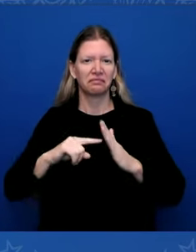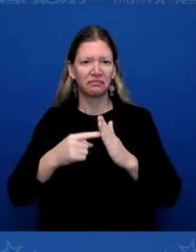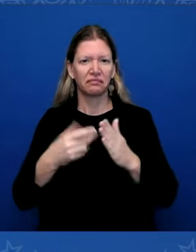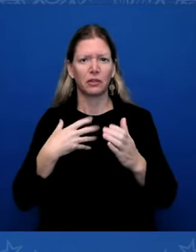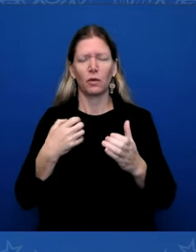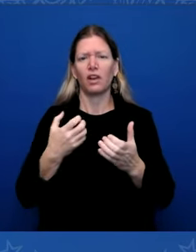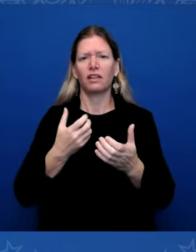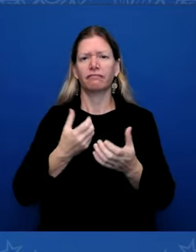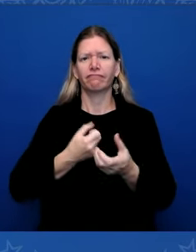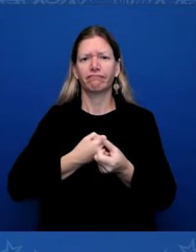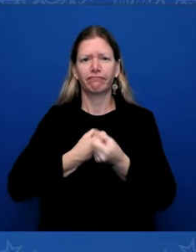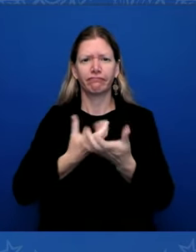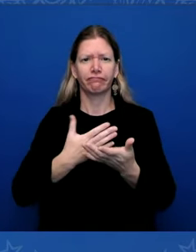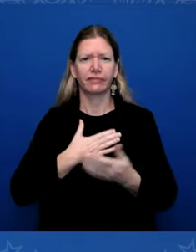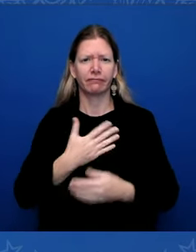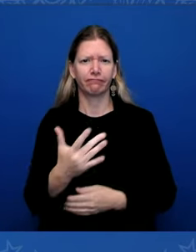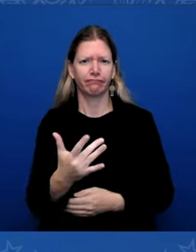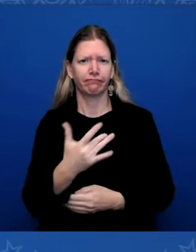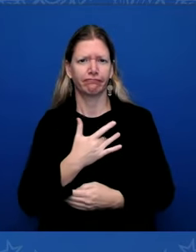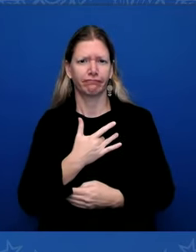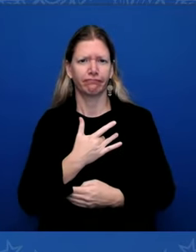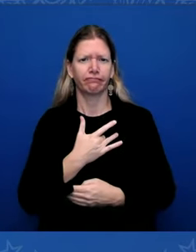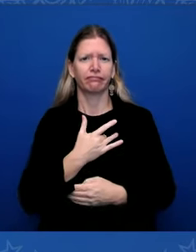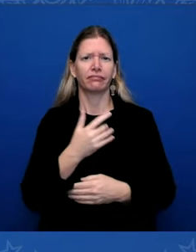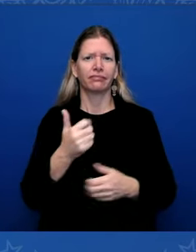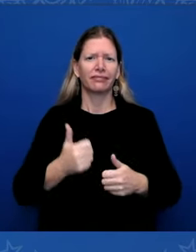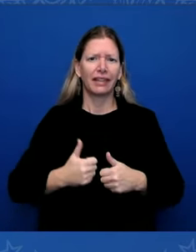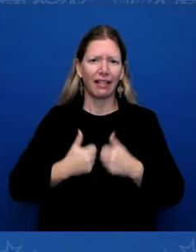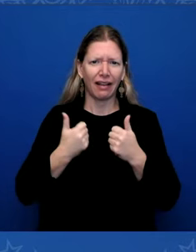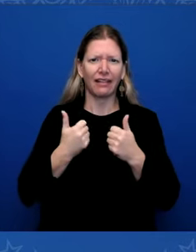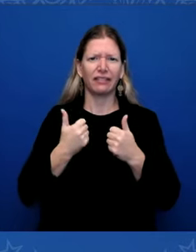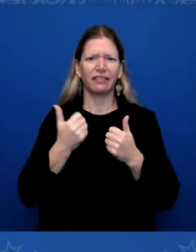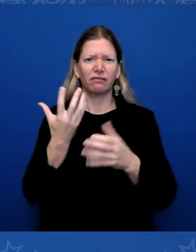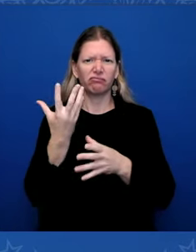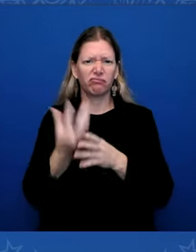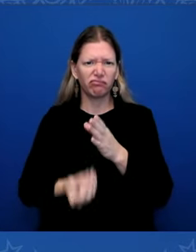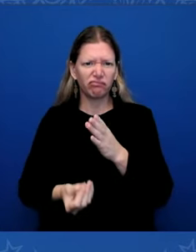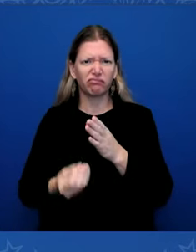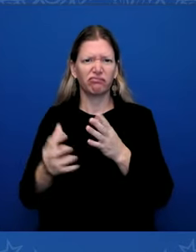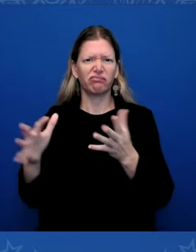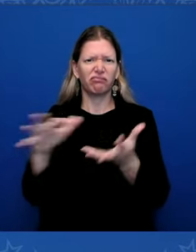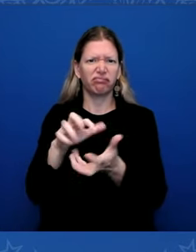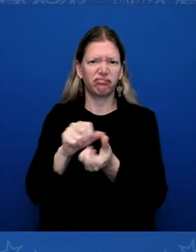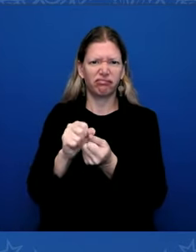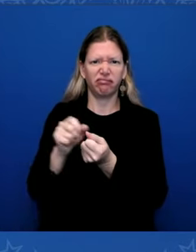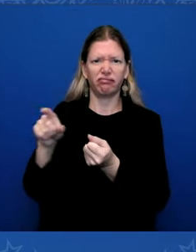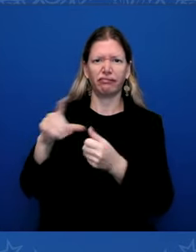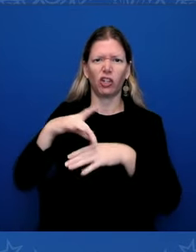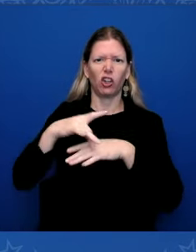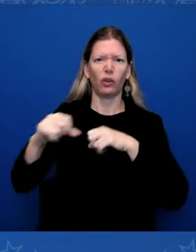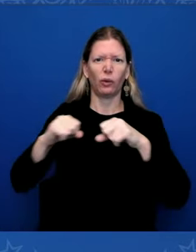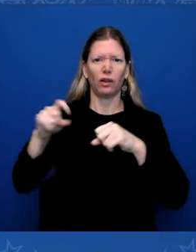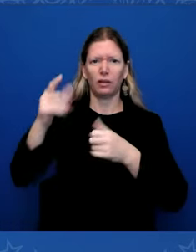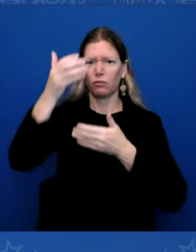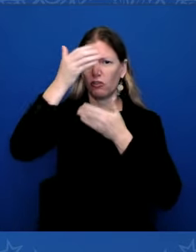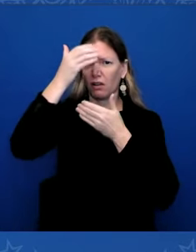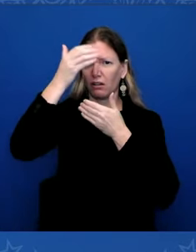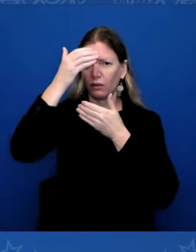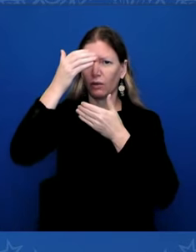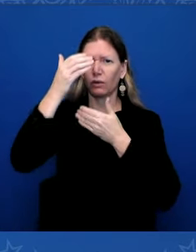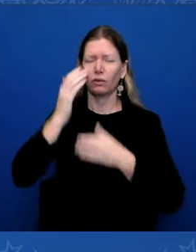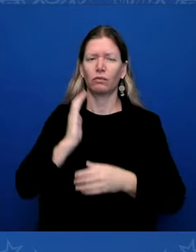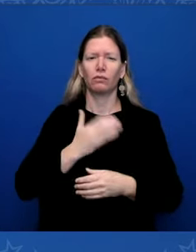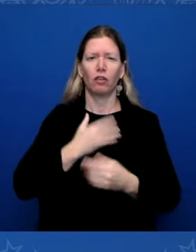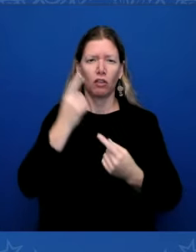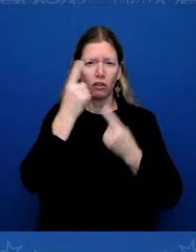by the earthquake in Morocco. Our thoughts and prayers with the people of Morocco and my friend King Mohammed VI, I should